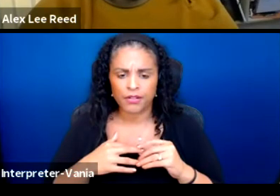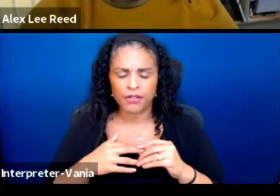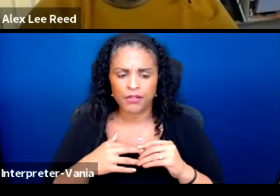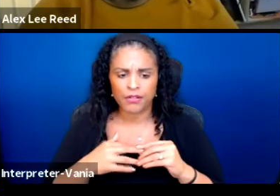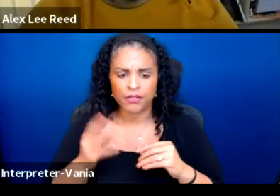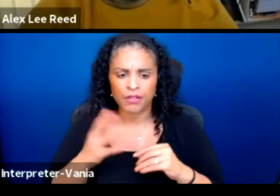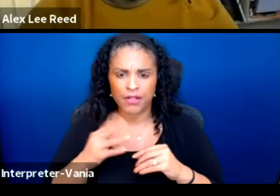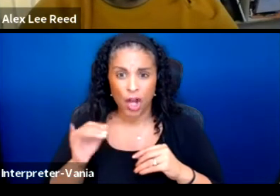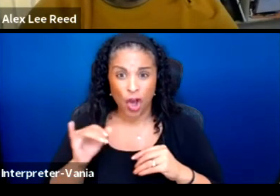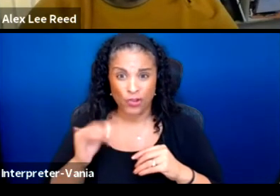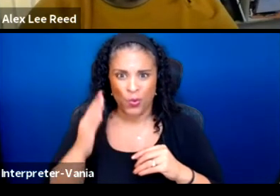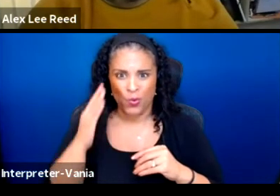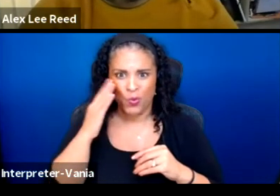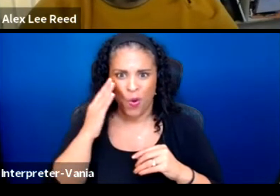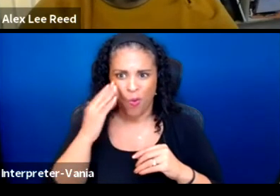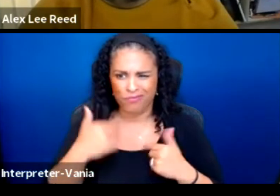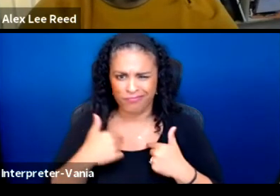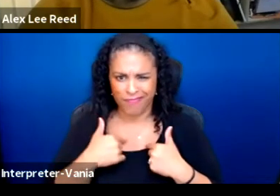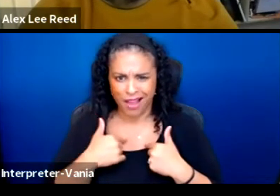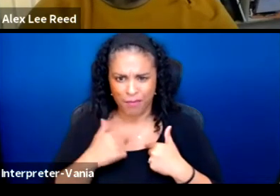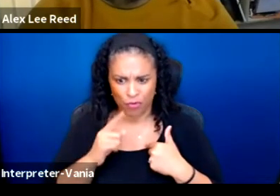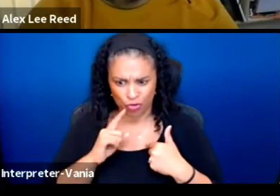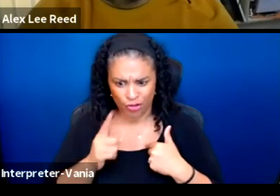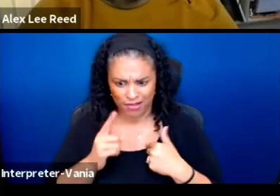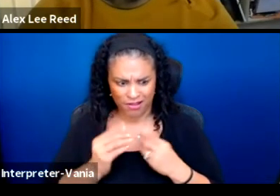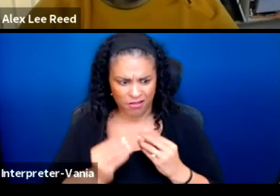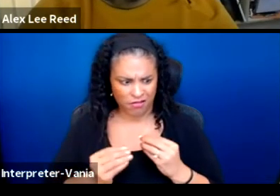knowing that I am more than I